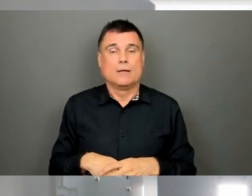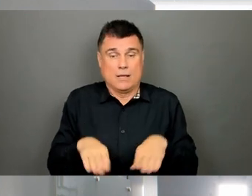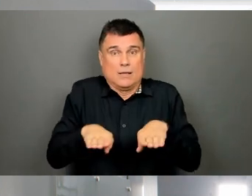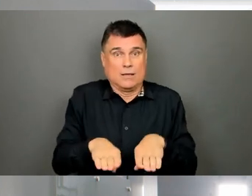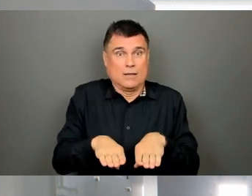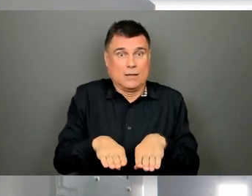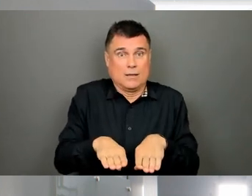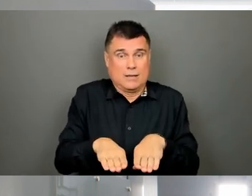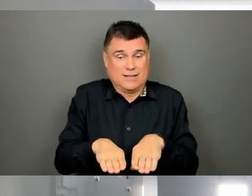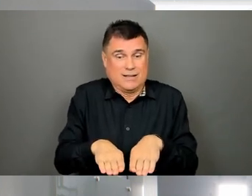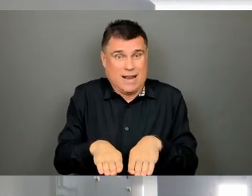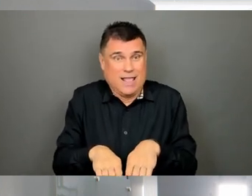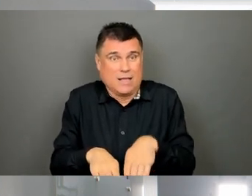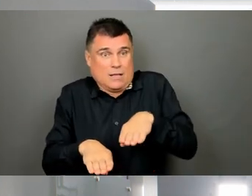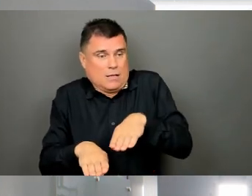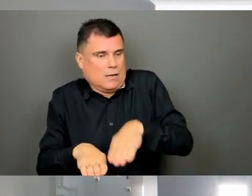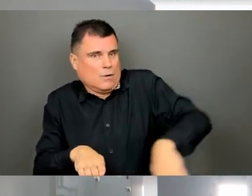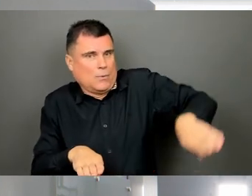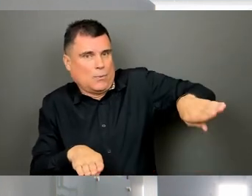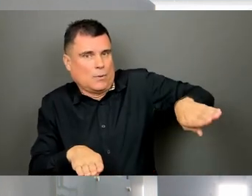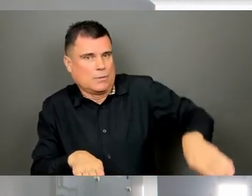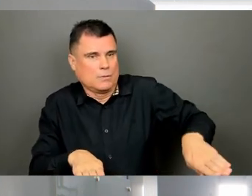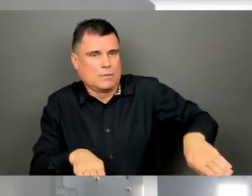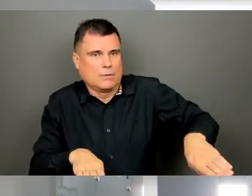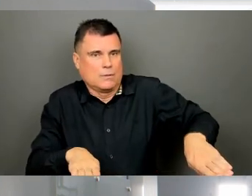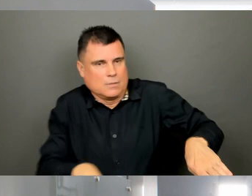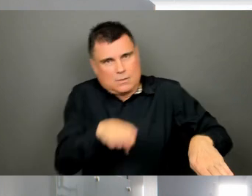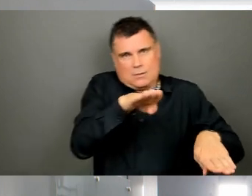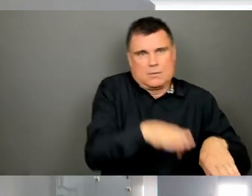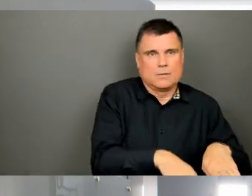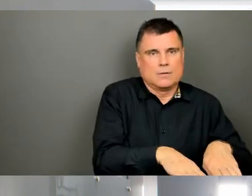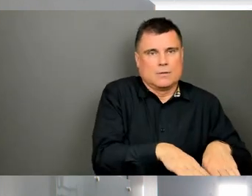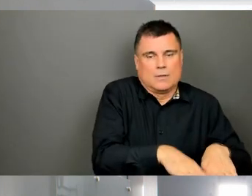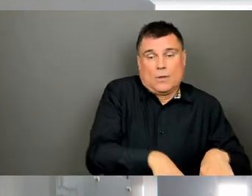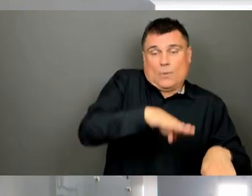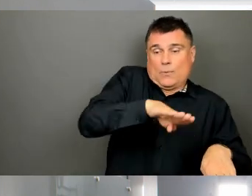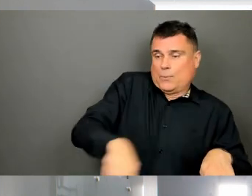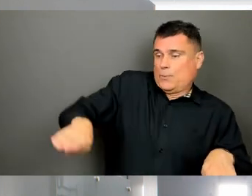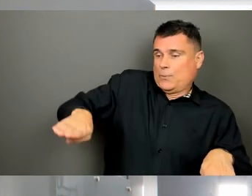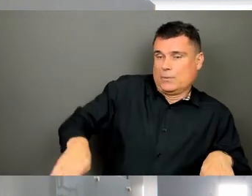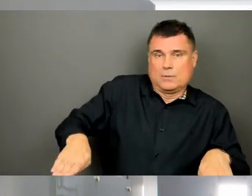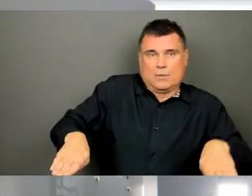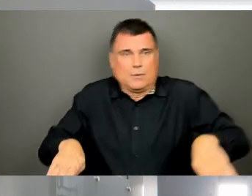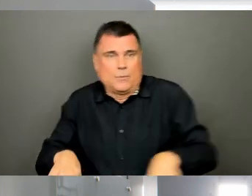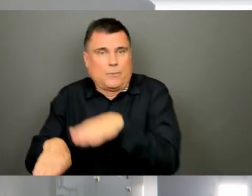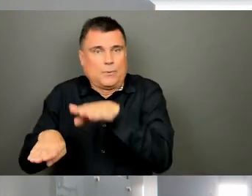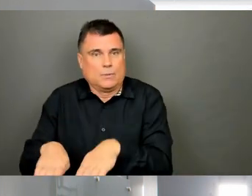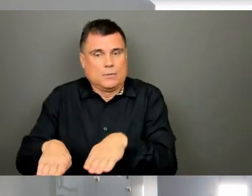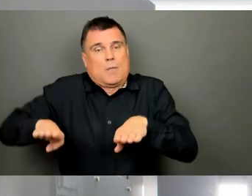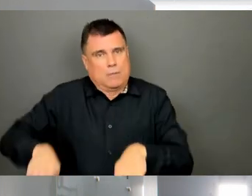leg that I'm kicking out with is used as momentum to get me onto that foot, stepping